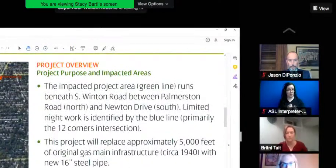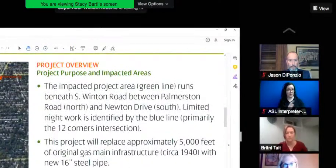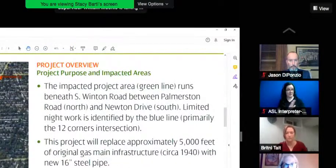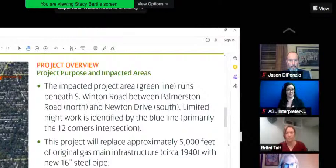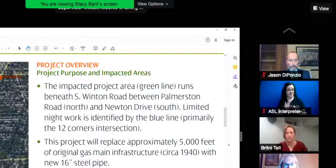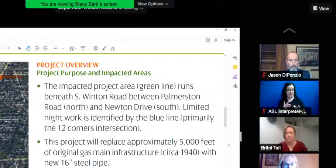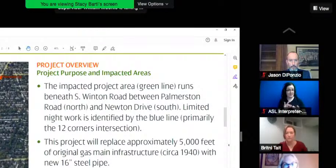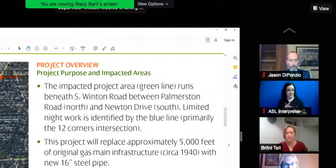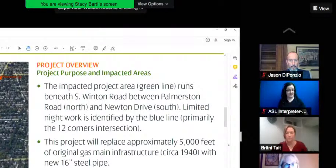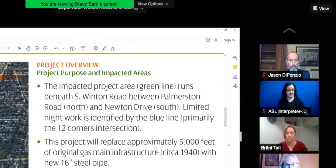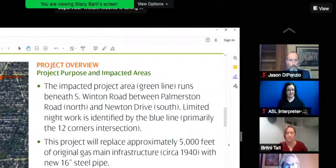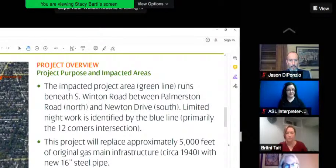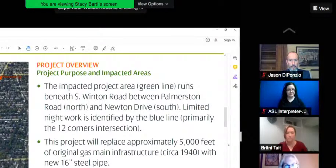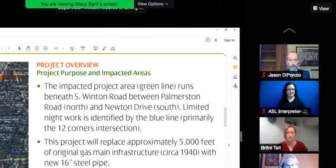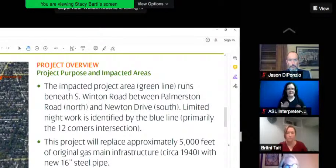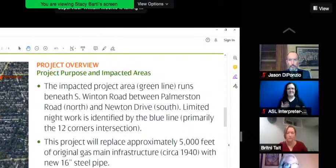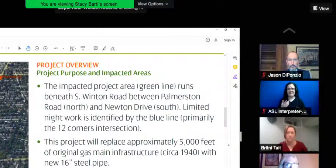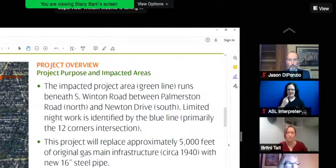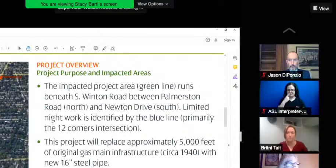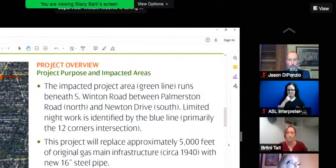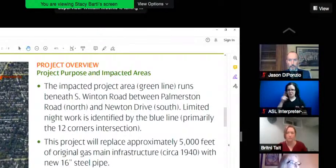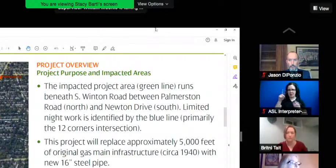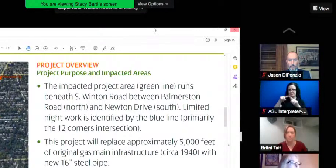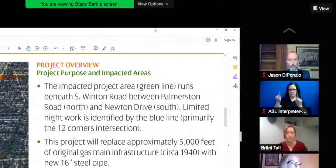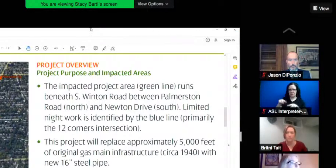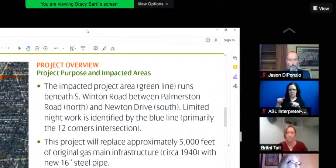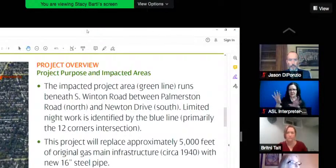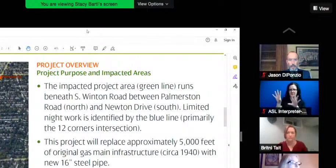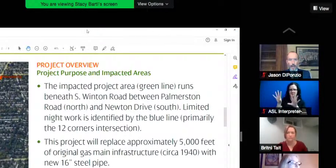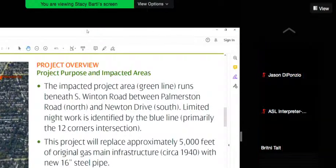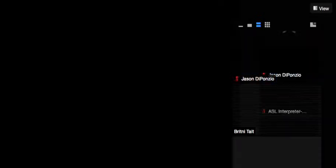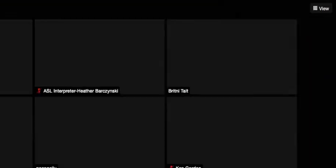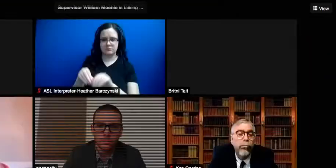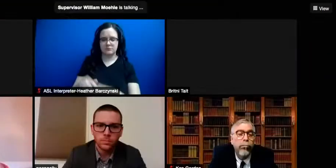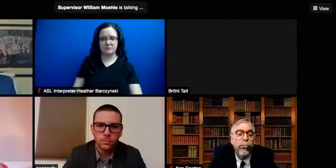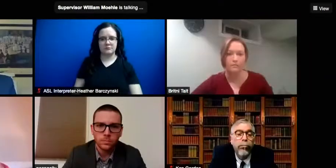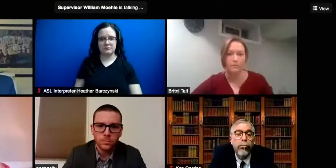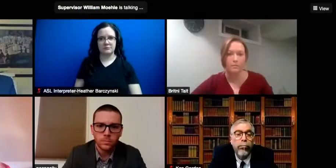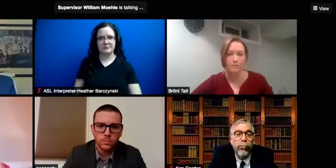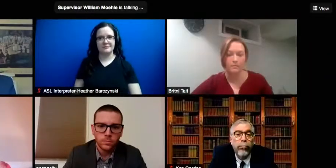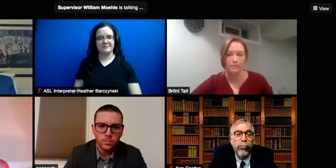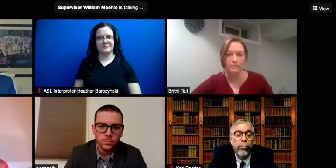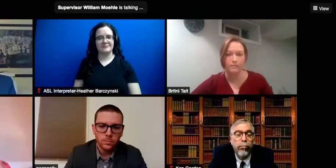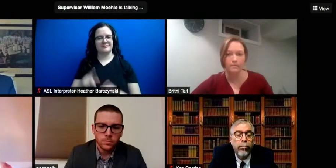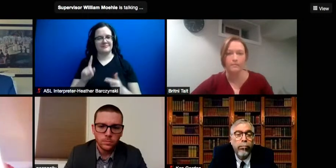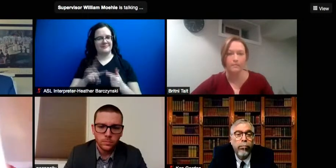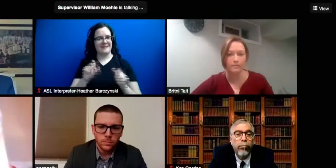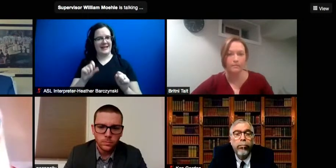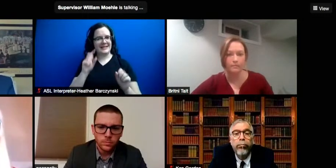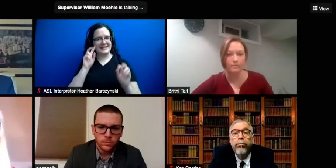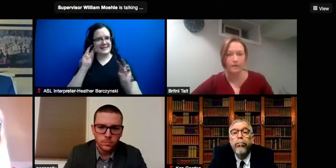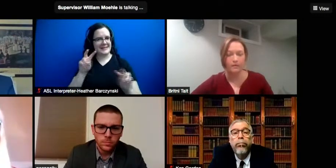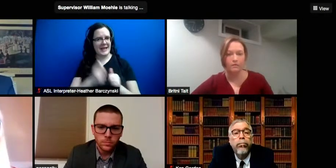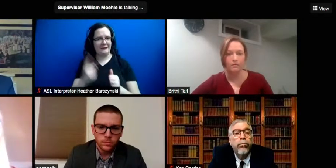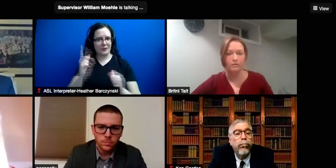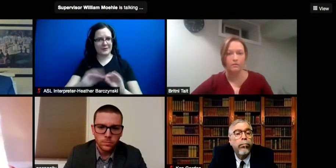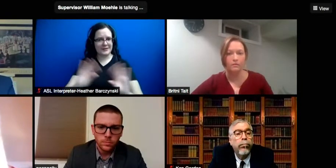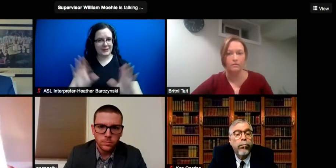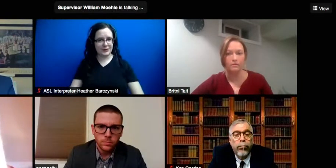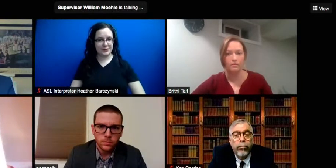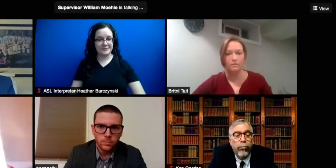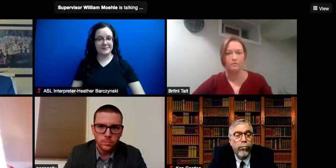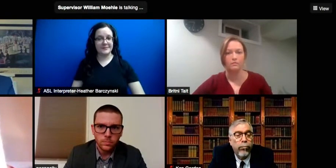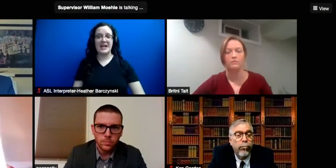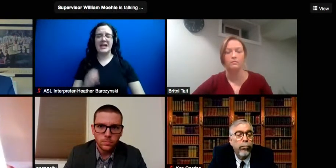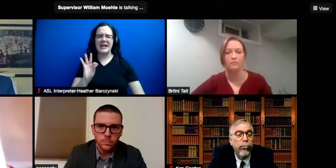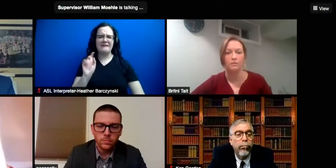can unshare the screen so that we'll be able to see everybody. If you need to put